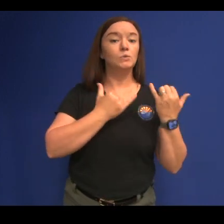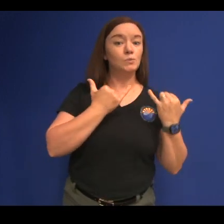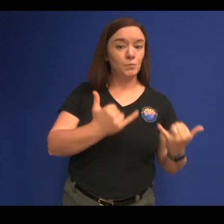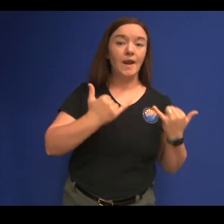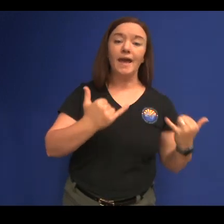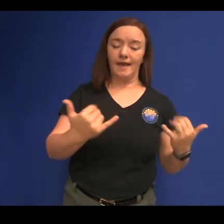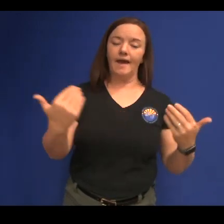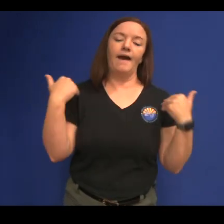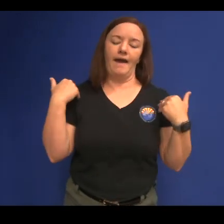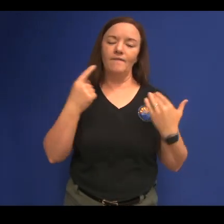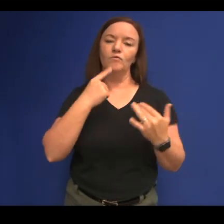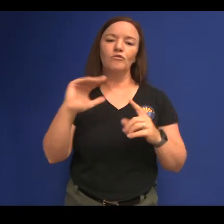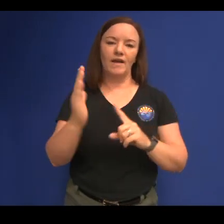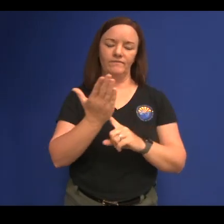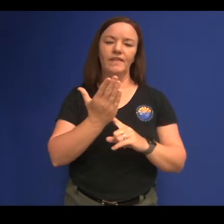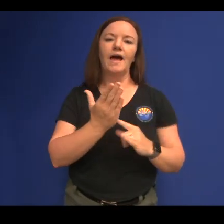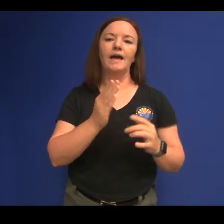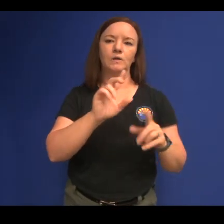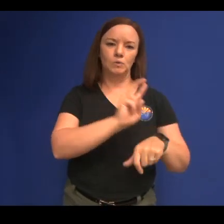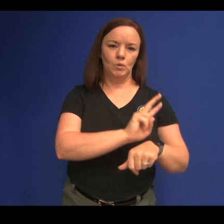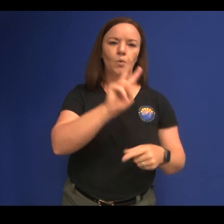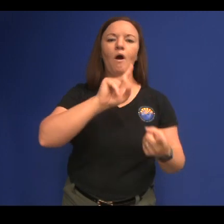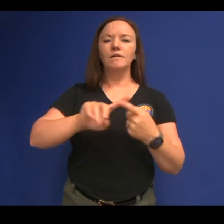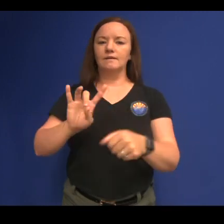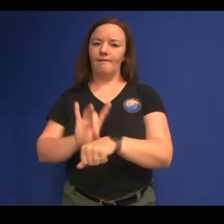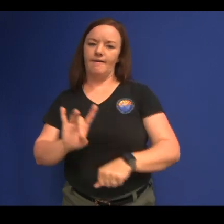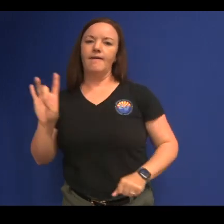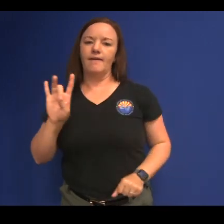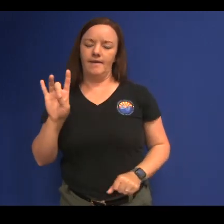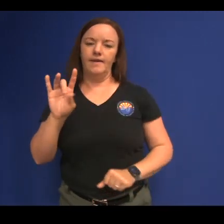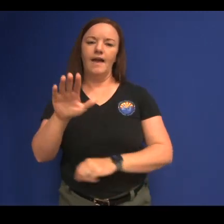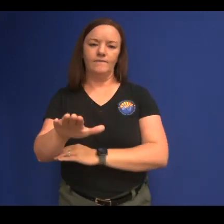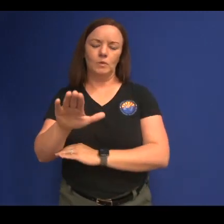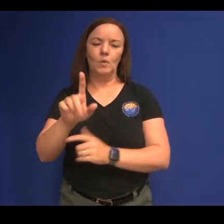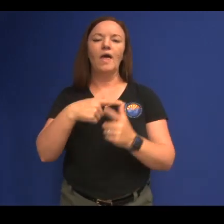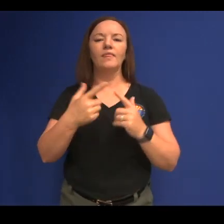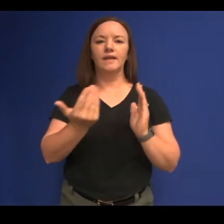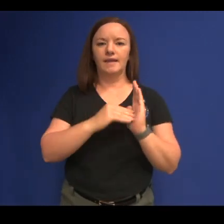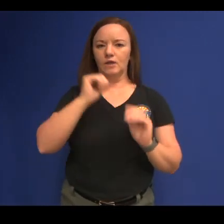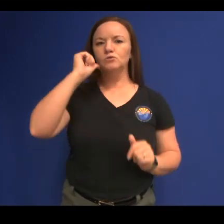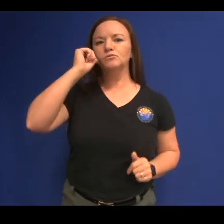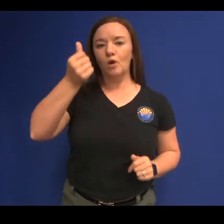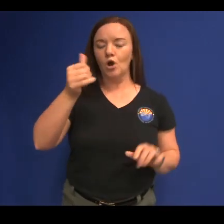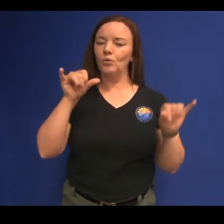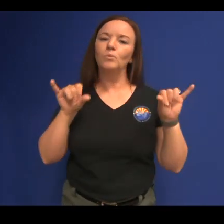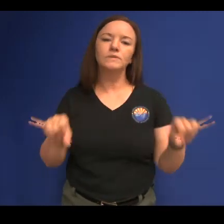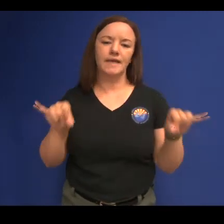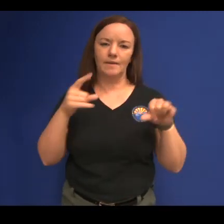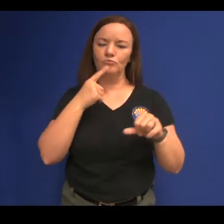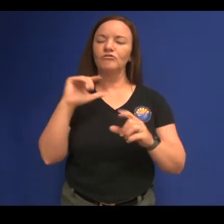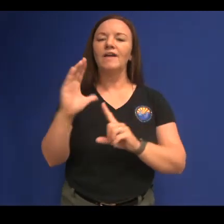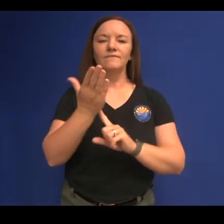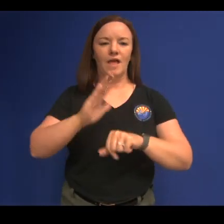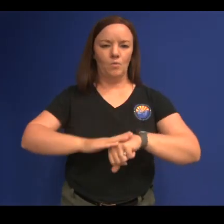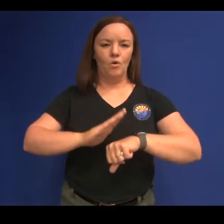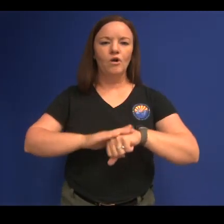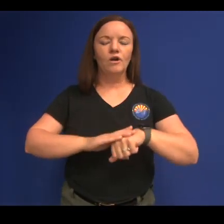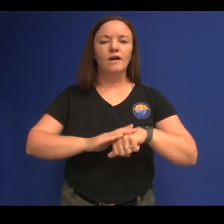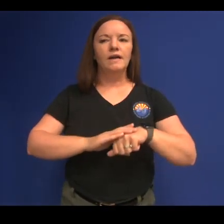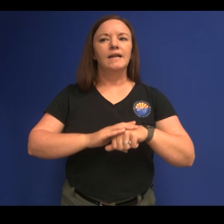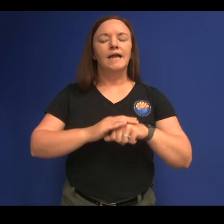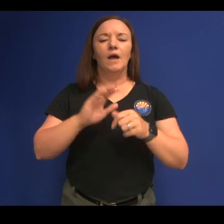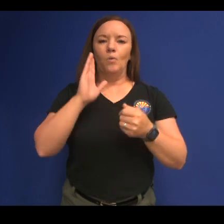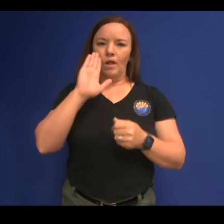red flag warning in effect from 2 p.m. to 8 p.m. And then again, tomorrow, same thing, red flag warning in effect for